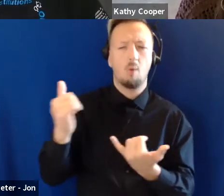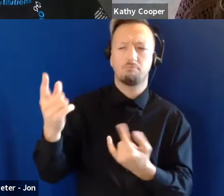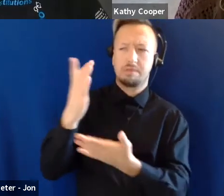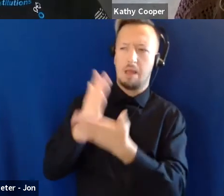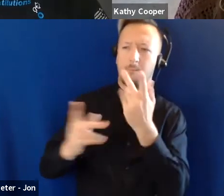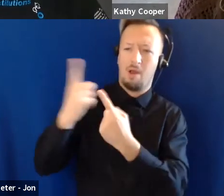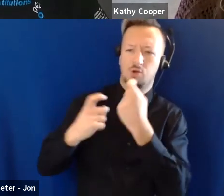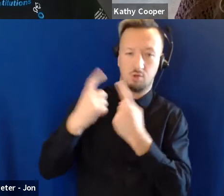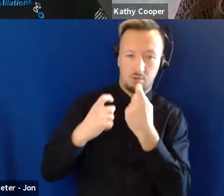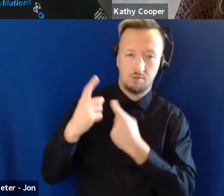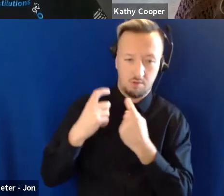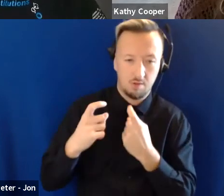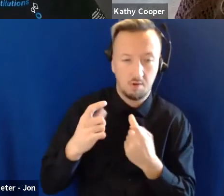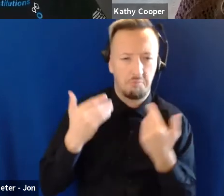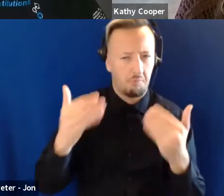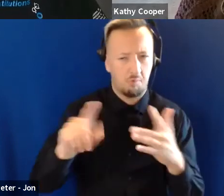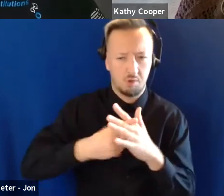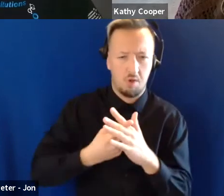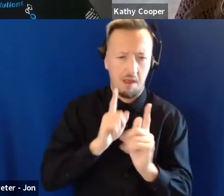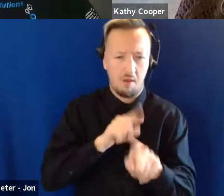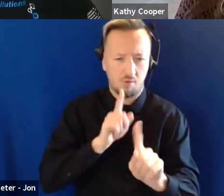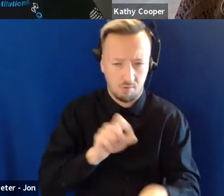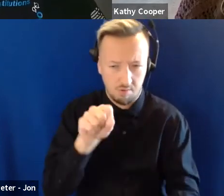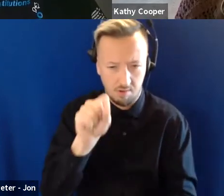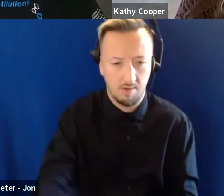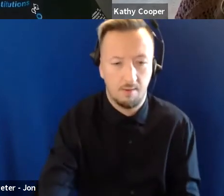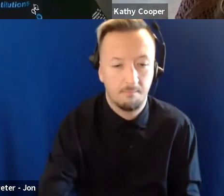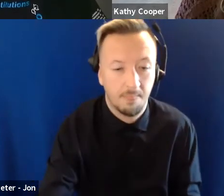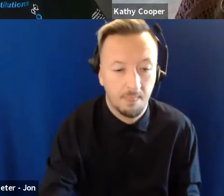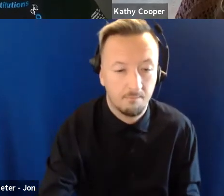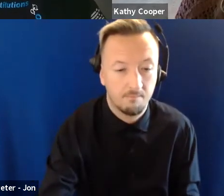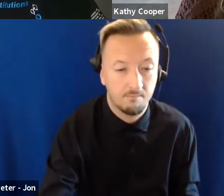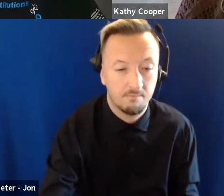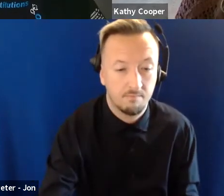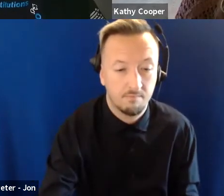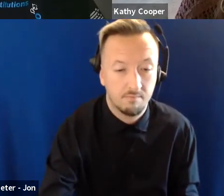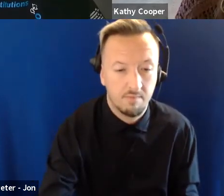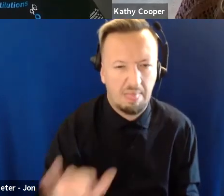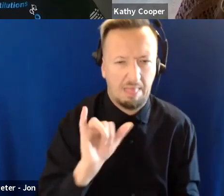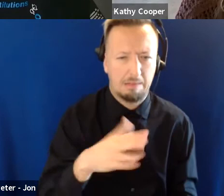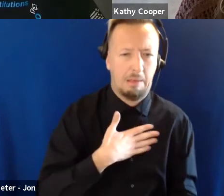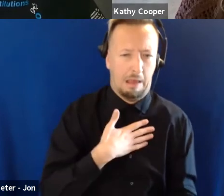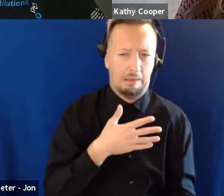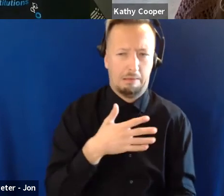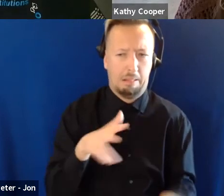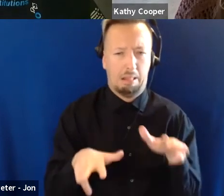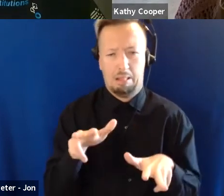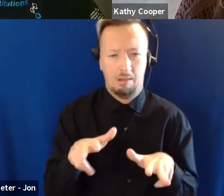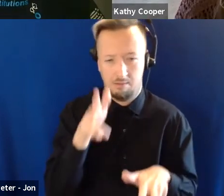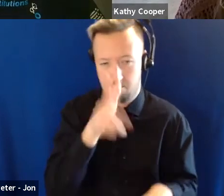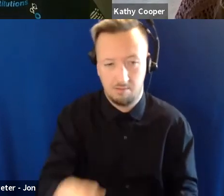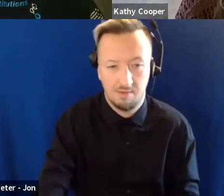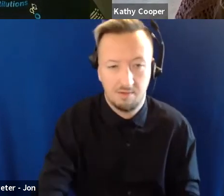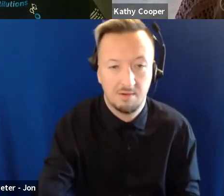actually, we're good with starting to answer those at any point in time. Sorry, that's the part that I'm super bad at. Yeah,